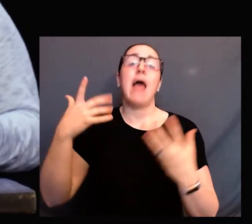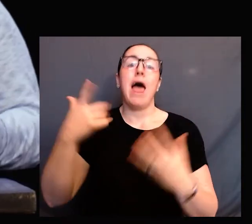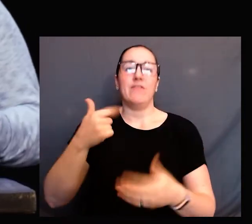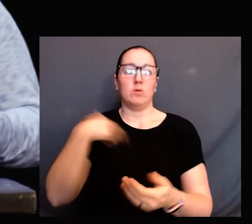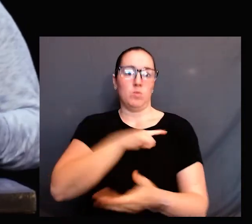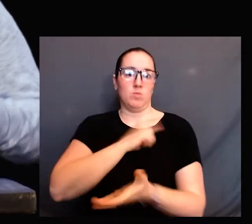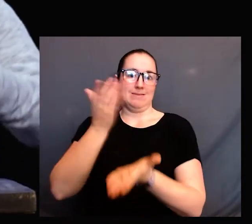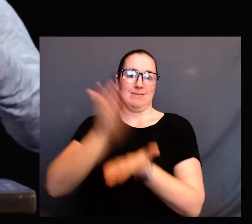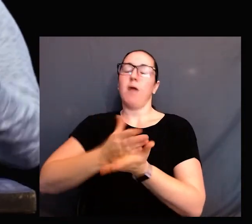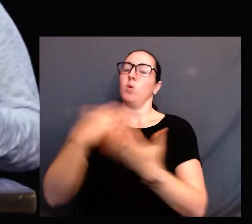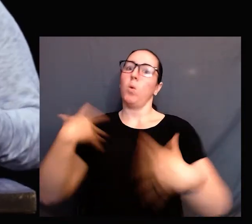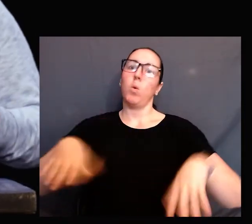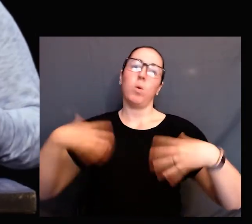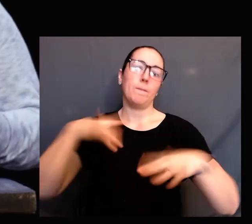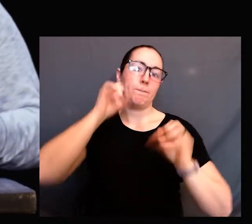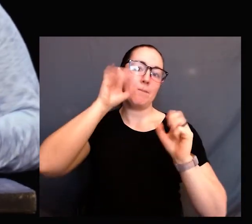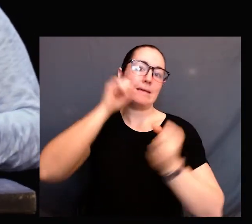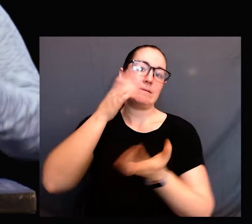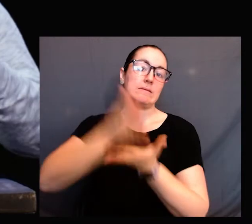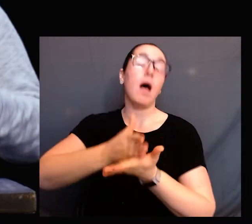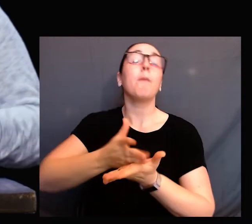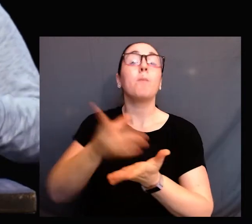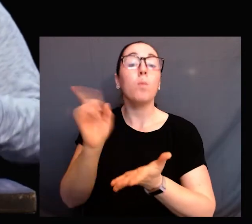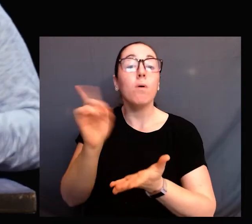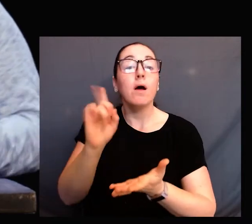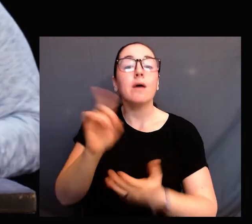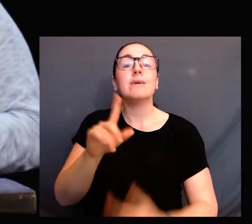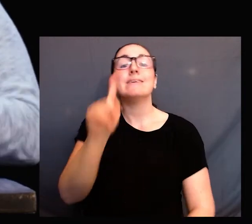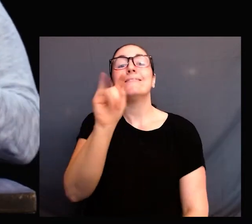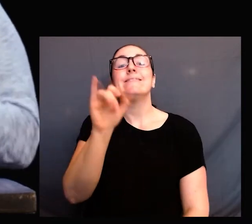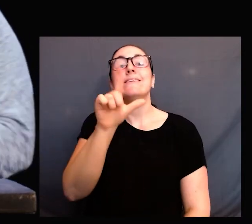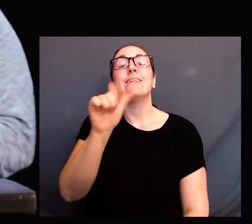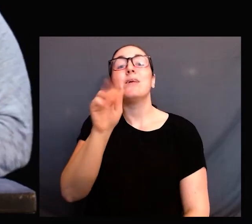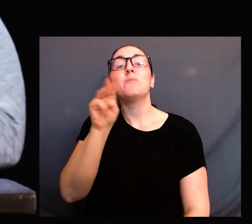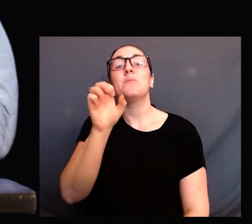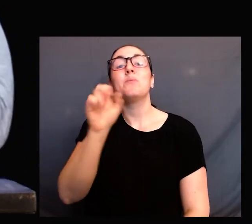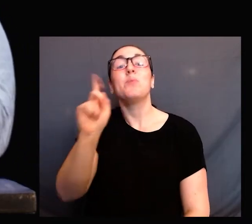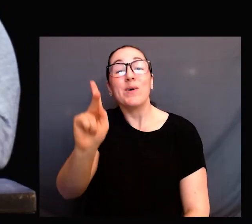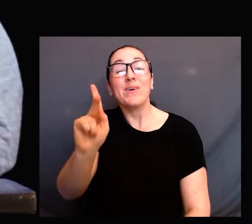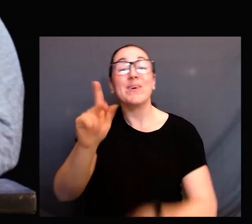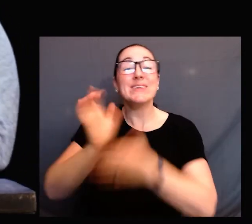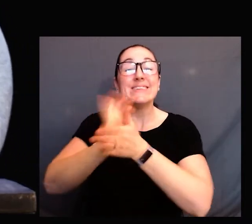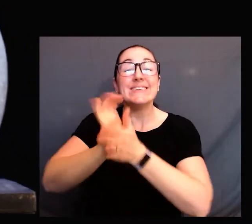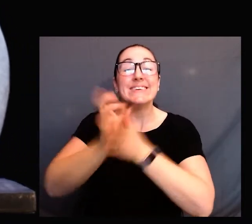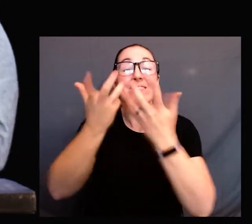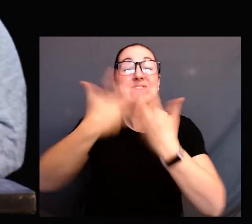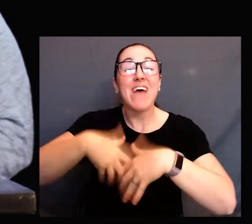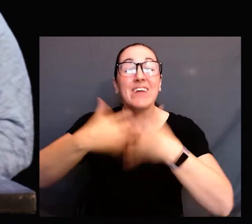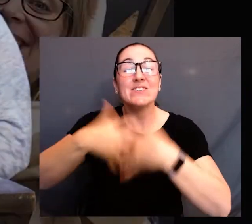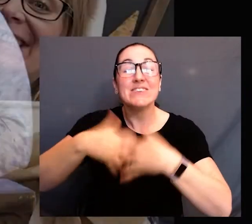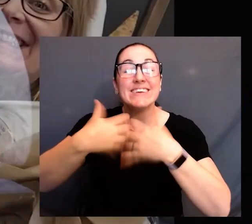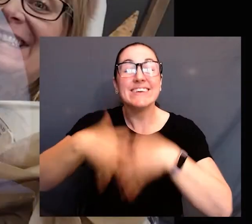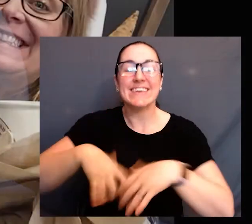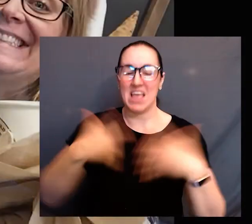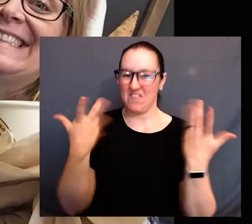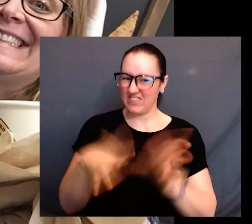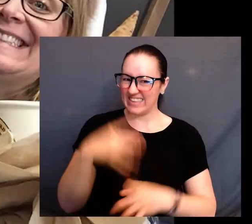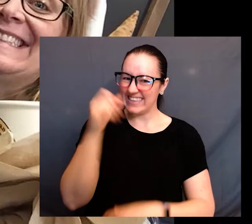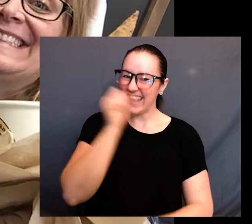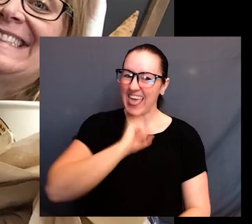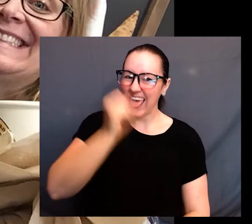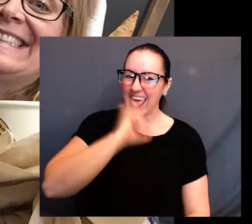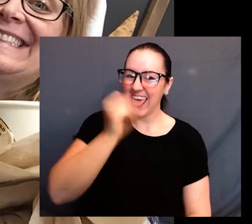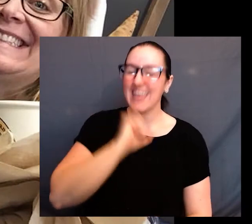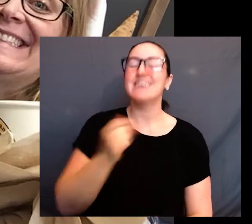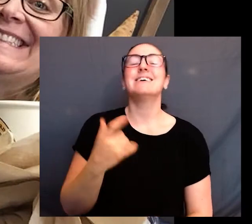and we stopped off. This was one of the highlights of that journey. We stopped off at the Tillamook Cheese Factory and